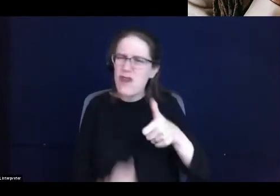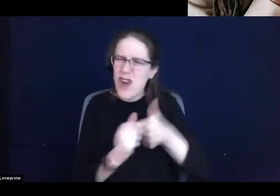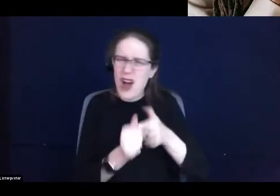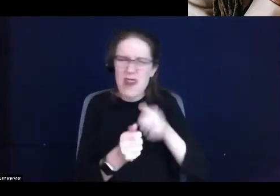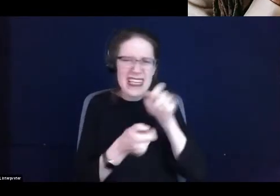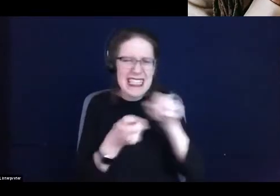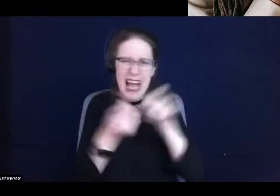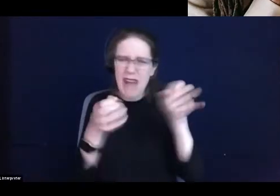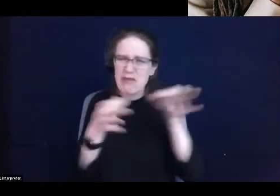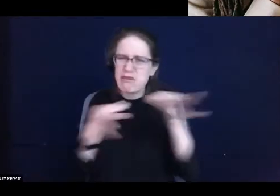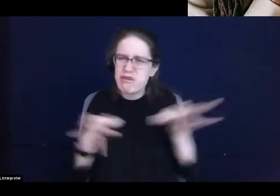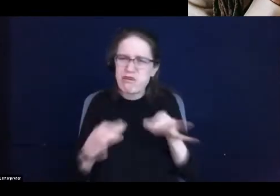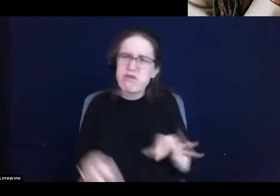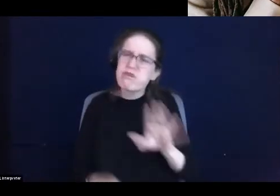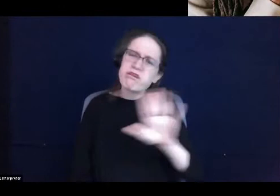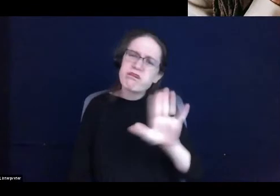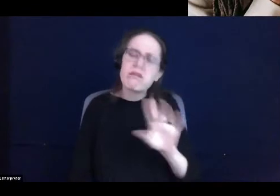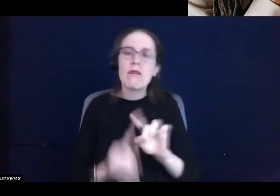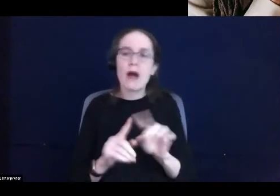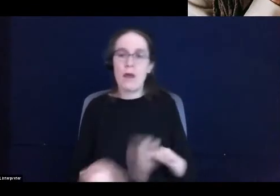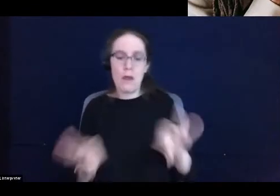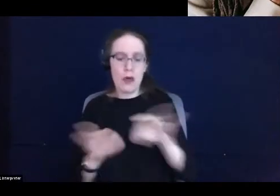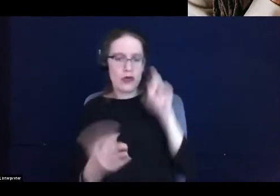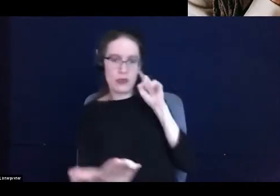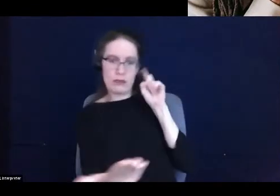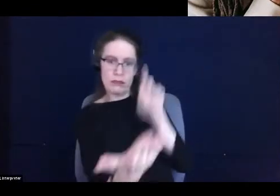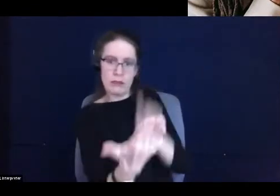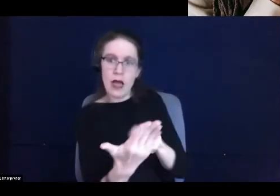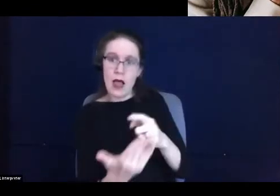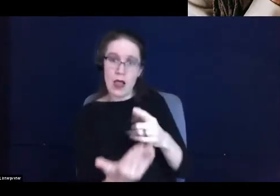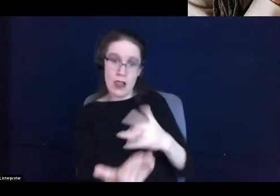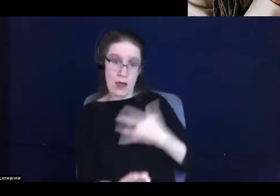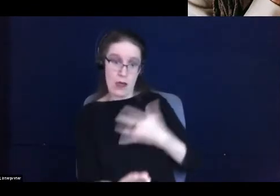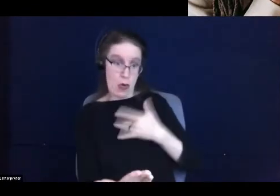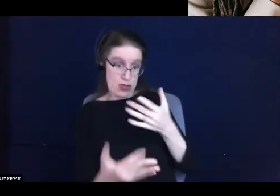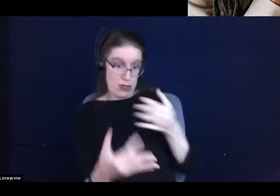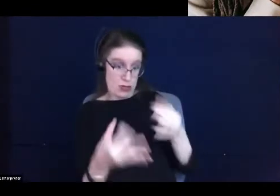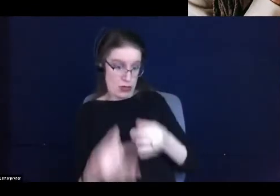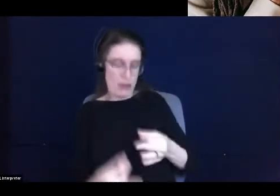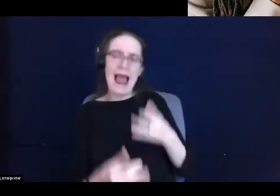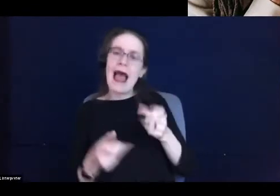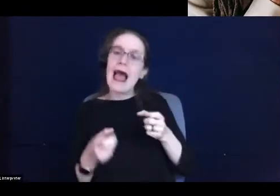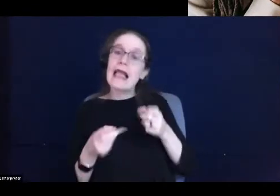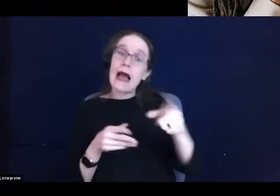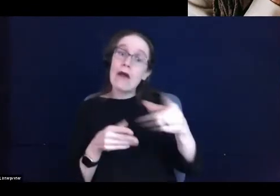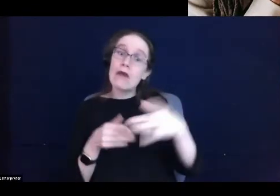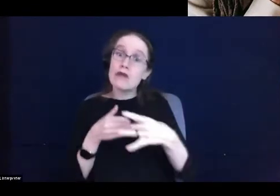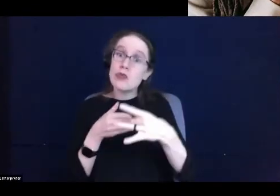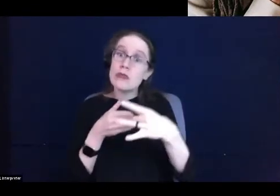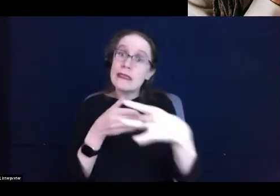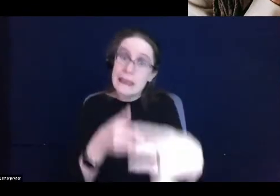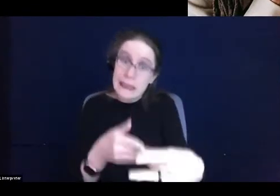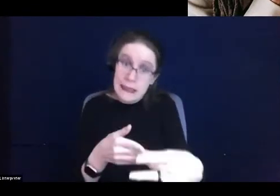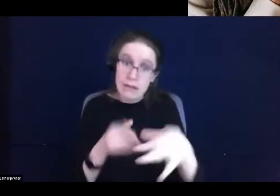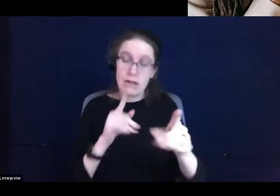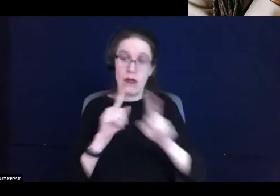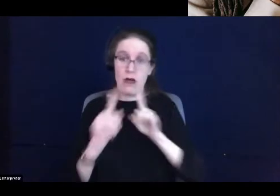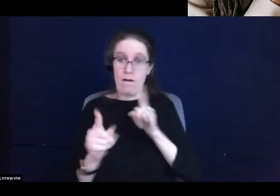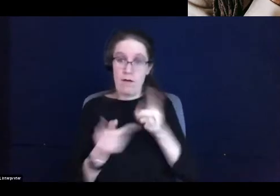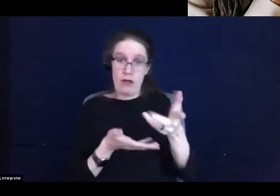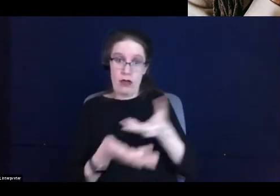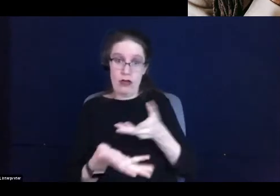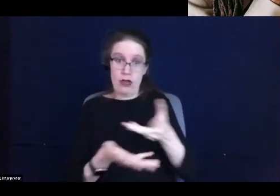important to be able to identify the emotion the person is describing and to let them lead the conversation. It sounds like you